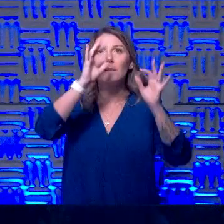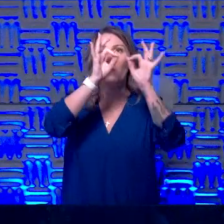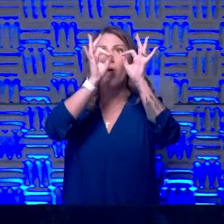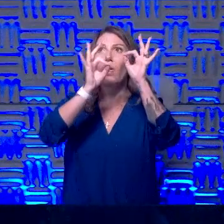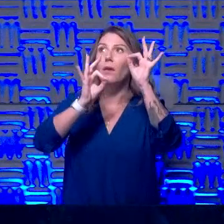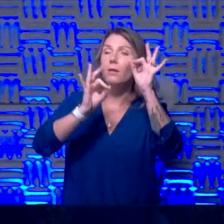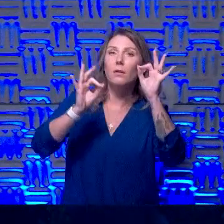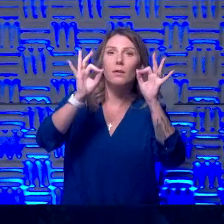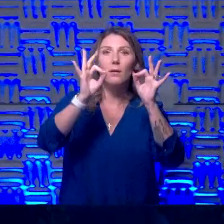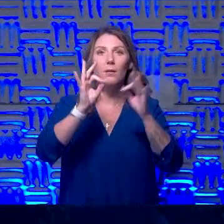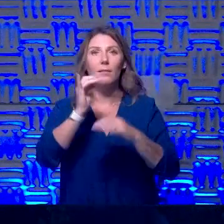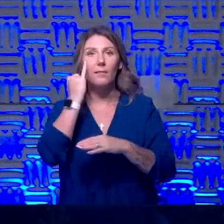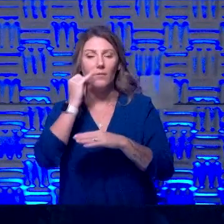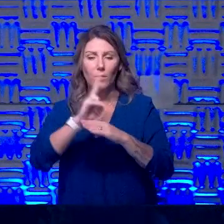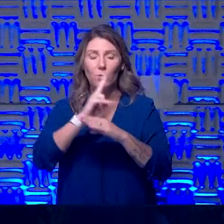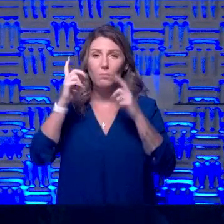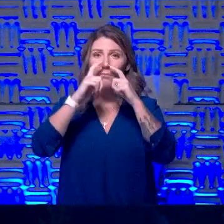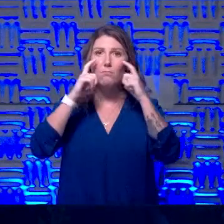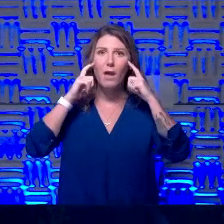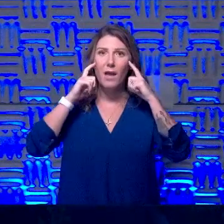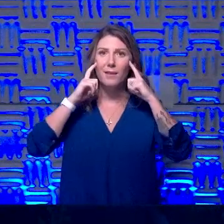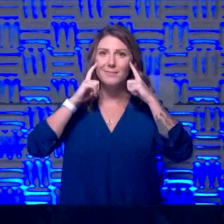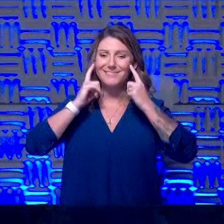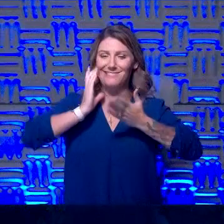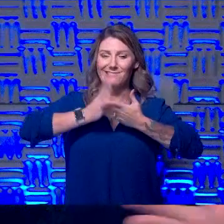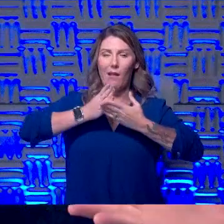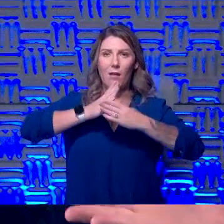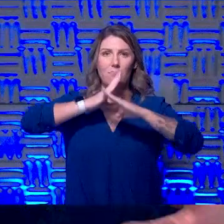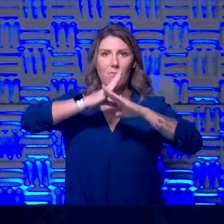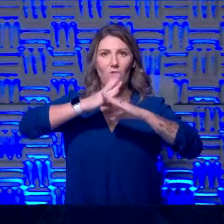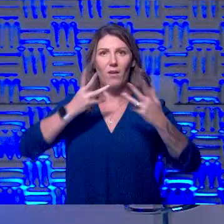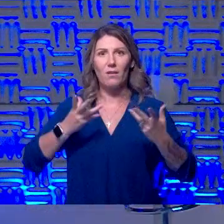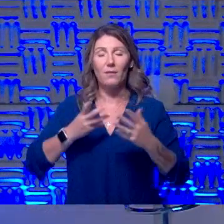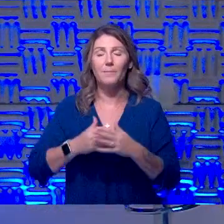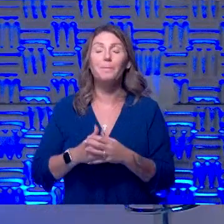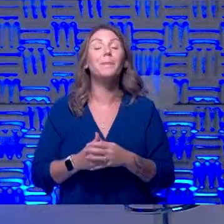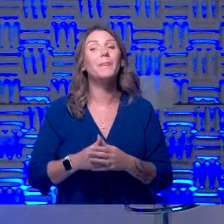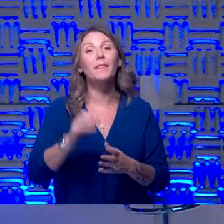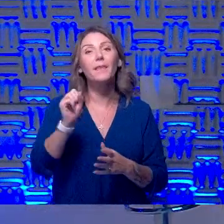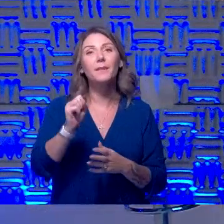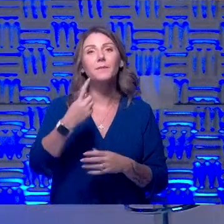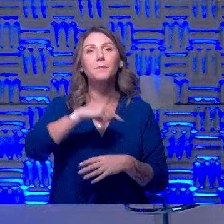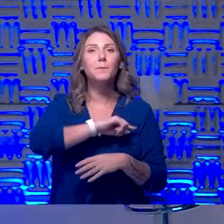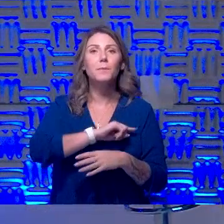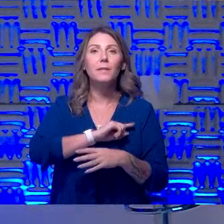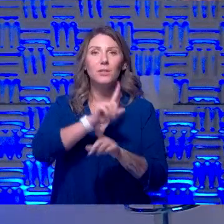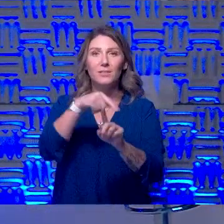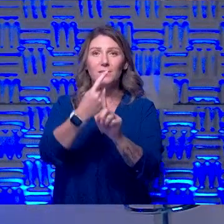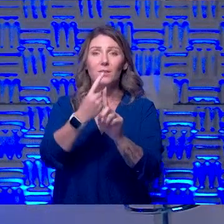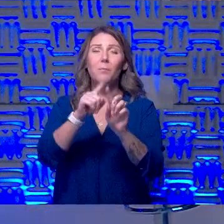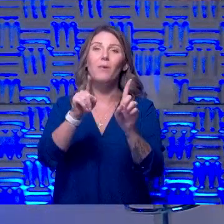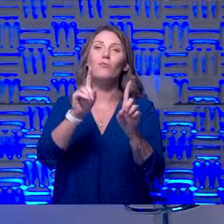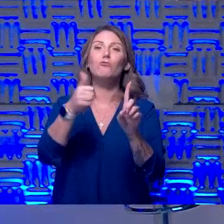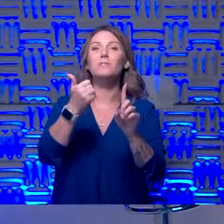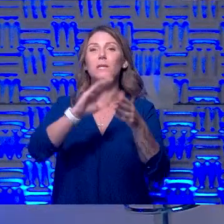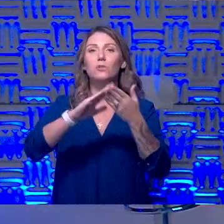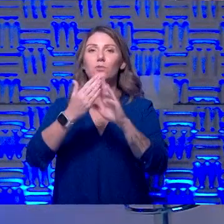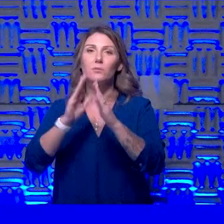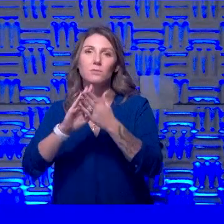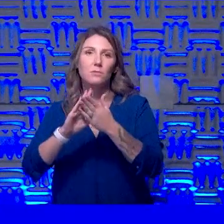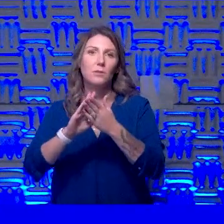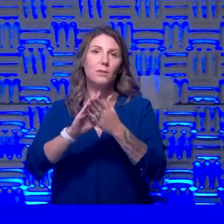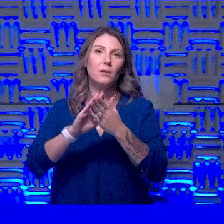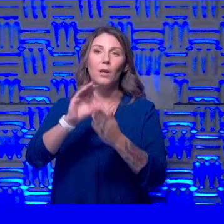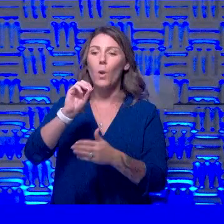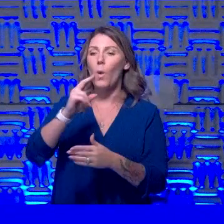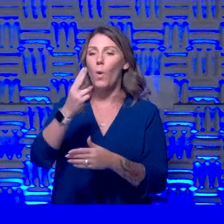wear their masks, then that would go away immensely. Yeah, and you know, we are singled out, but there's other cities singled out too.